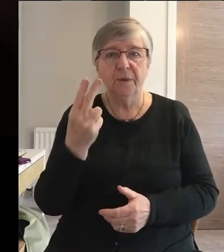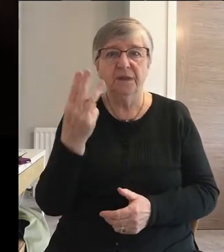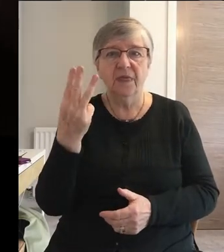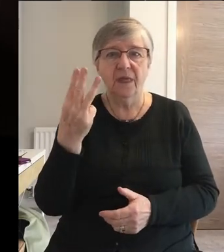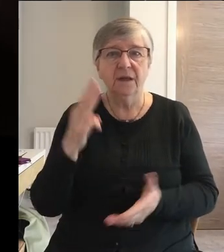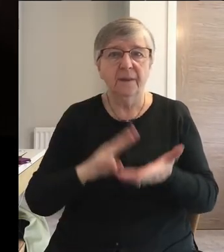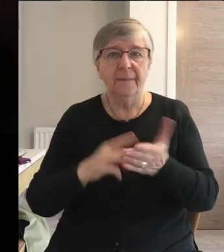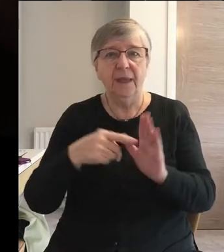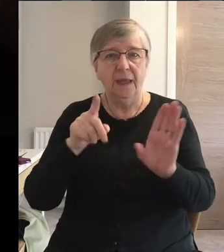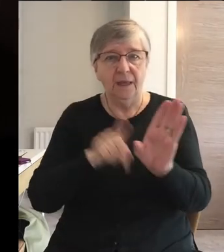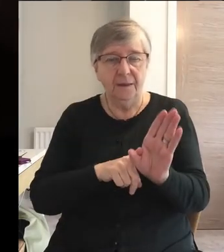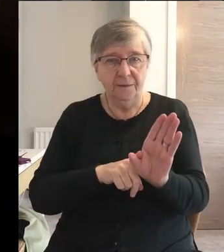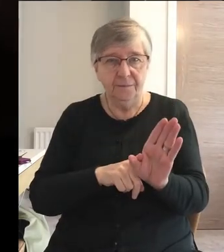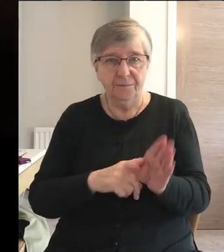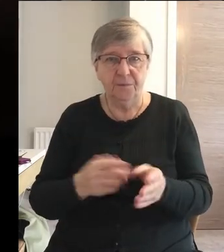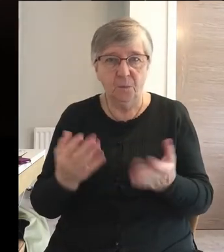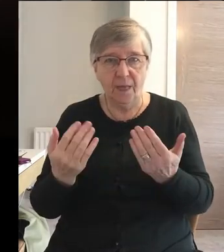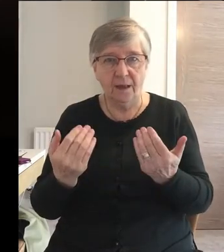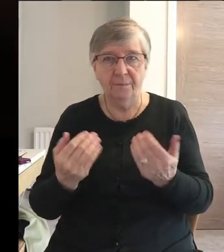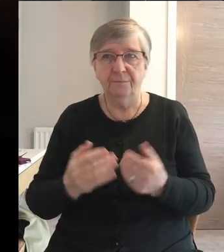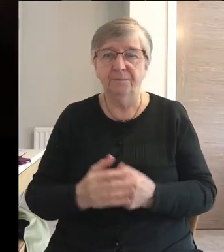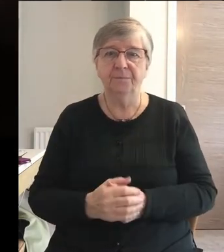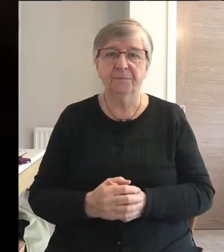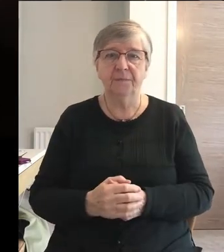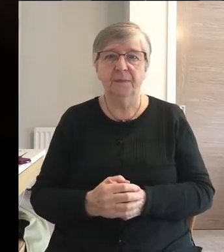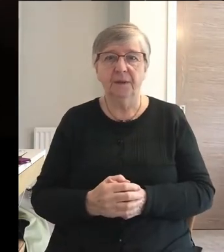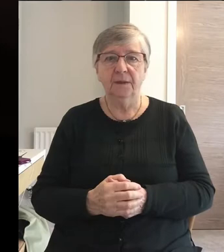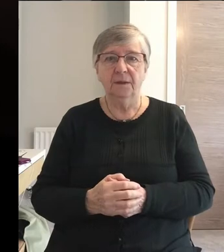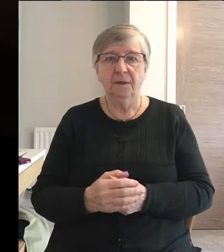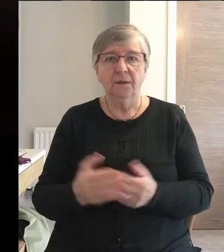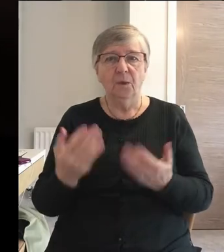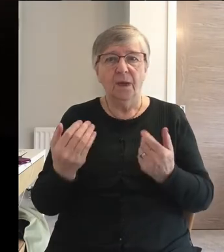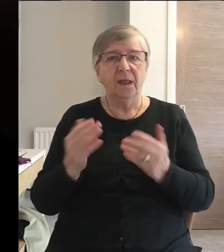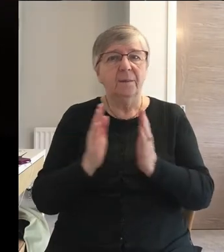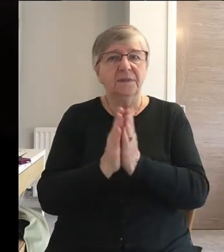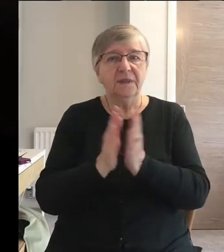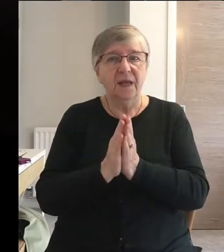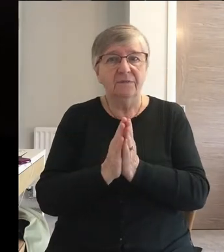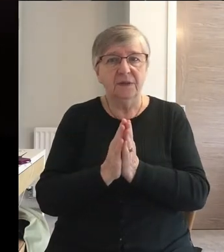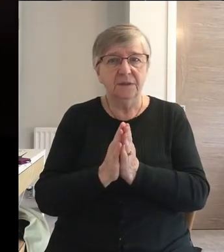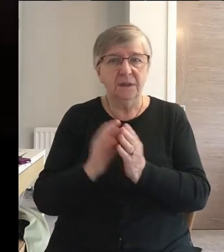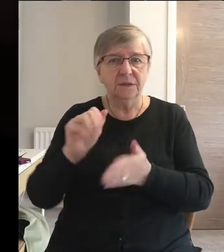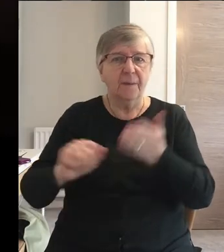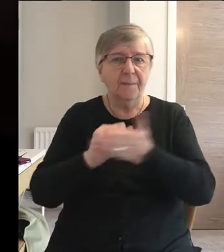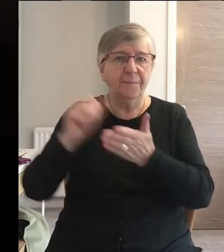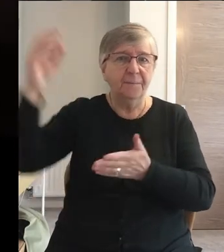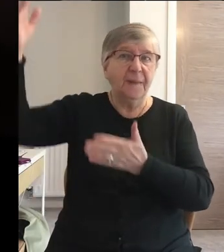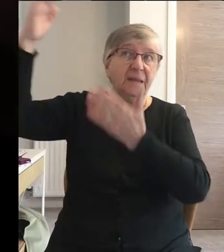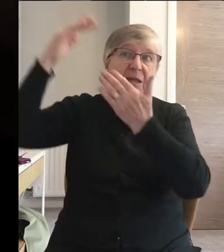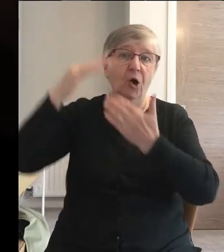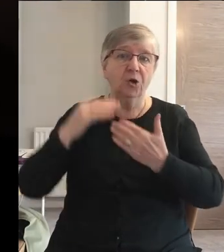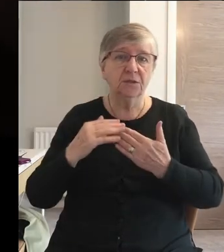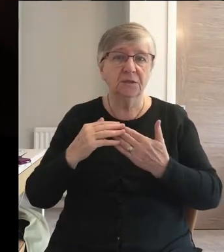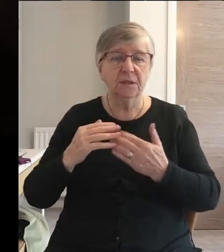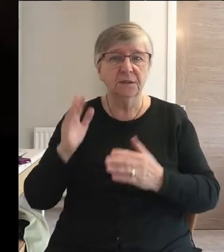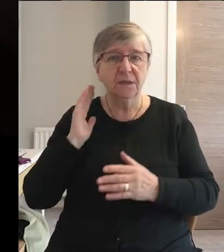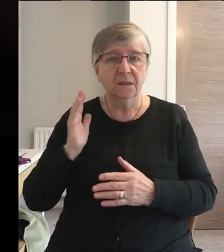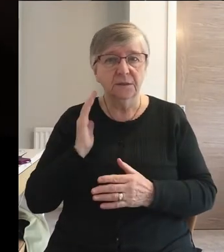May. We welcome you to our service. It's Pentecost Sunday. We